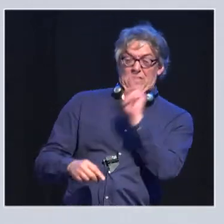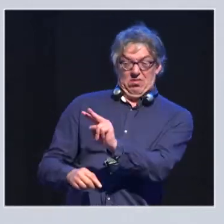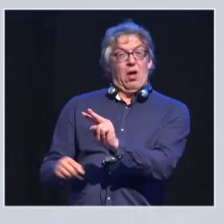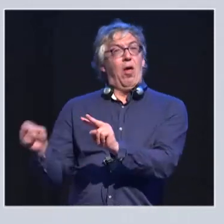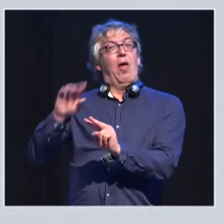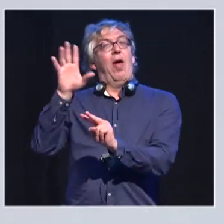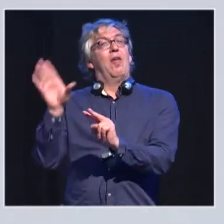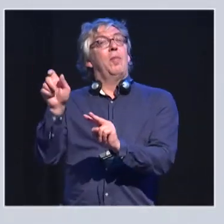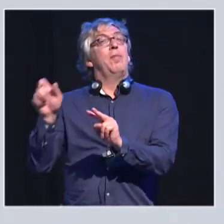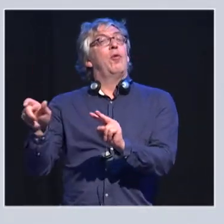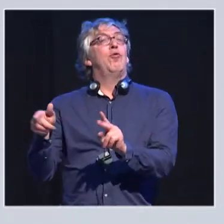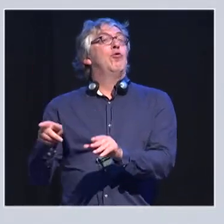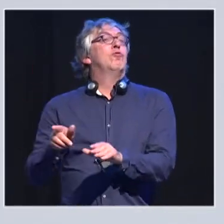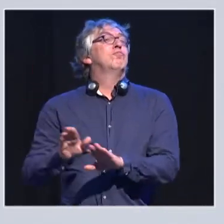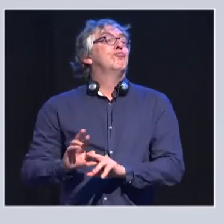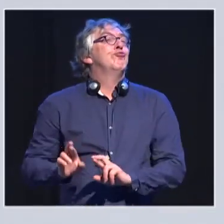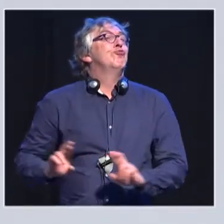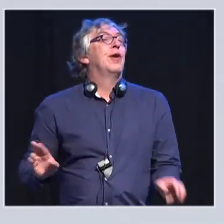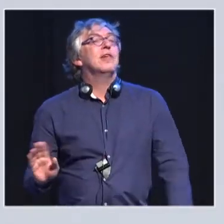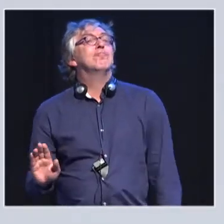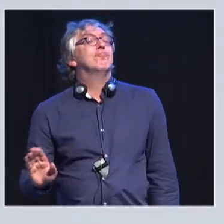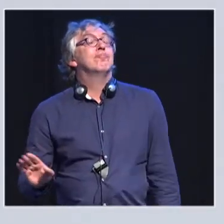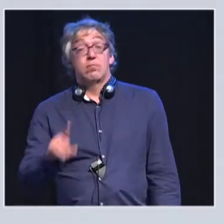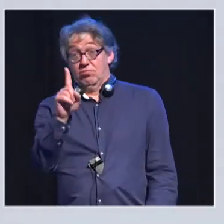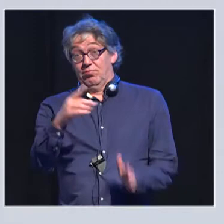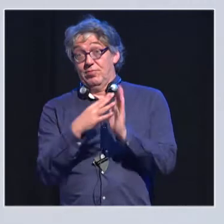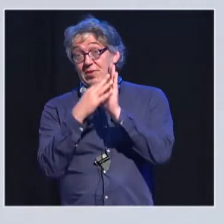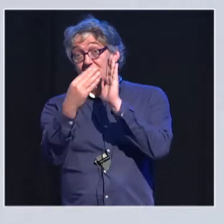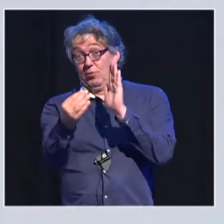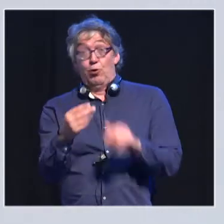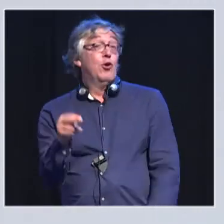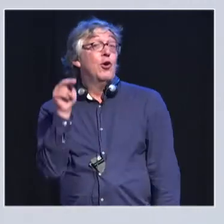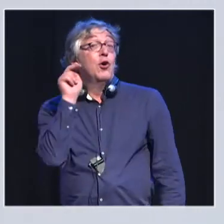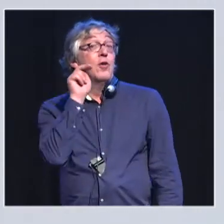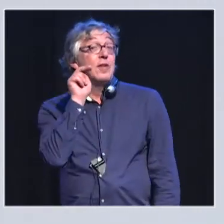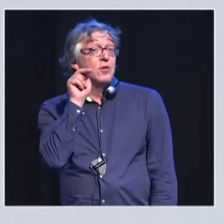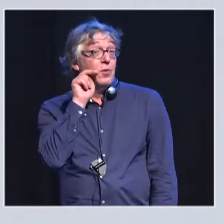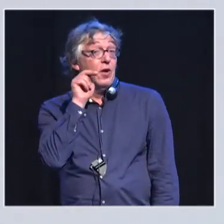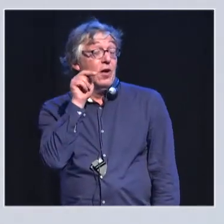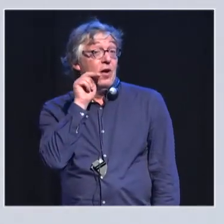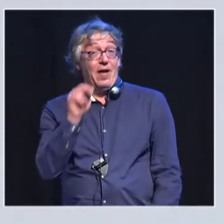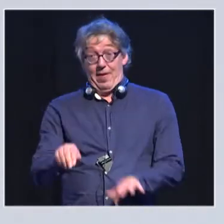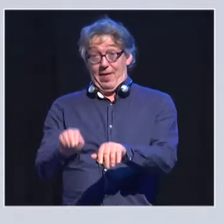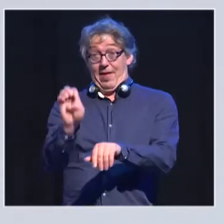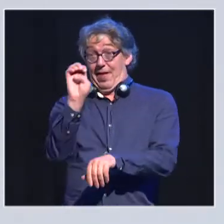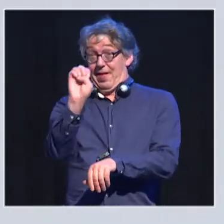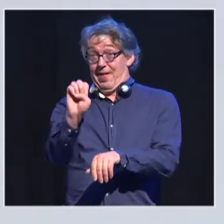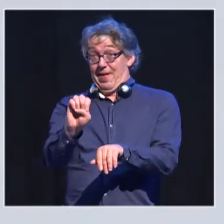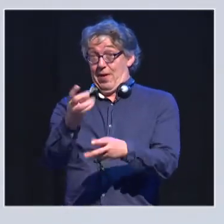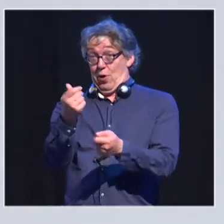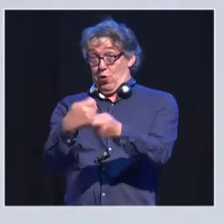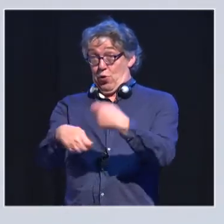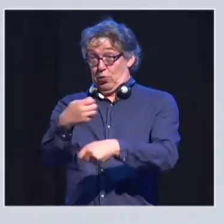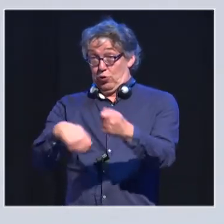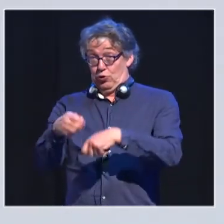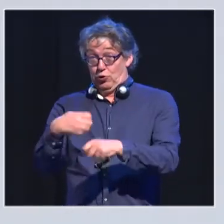ready. So in Nigeria, for example, e-commerce, Jumia,